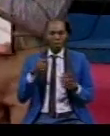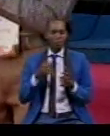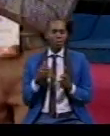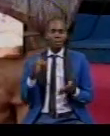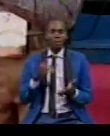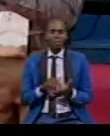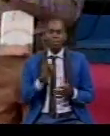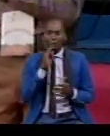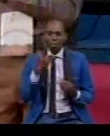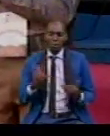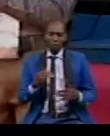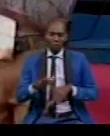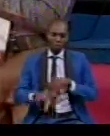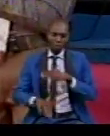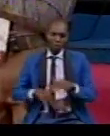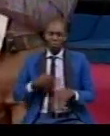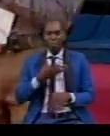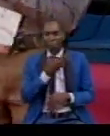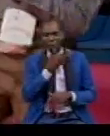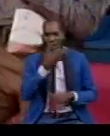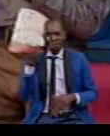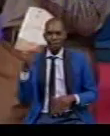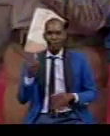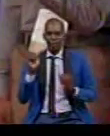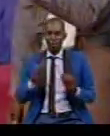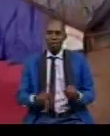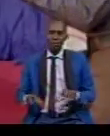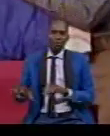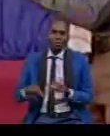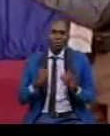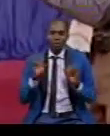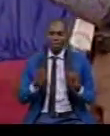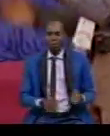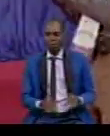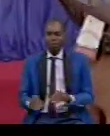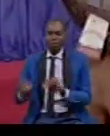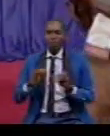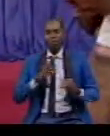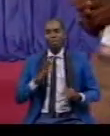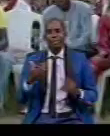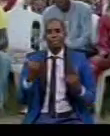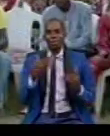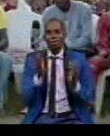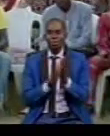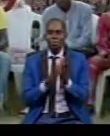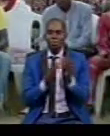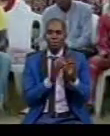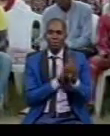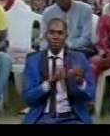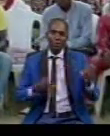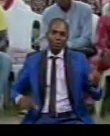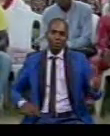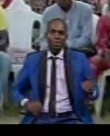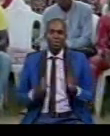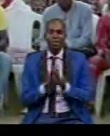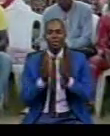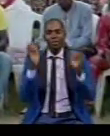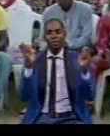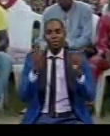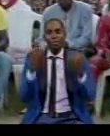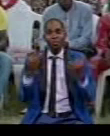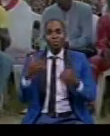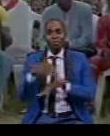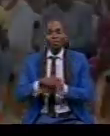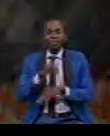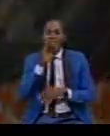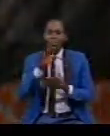my life. I turn away from my sin. And I believe that you are my Savior and Lord from